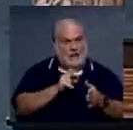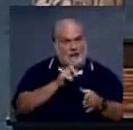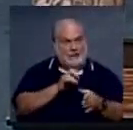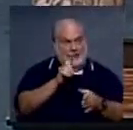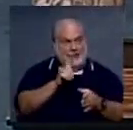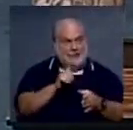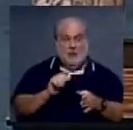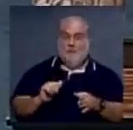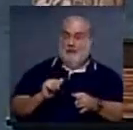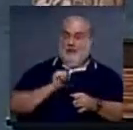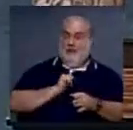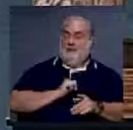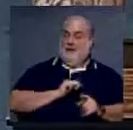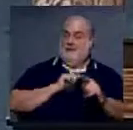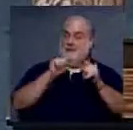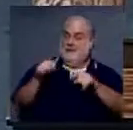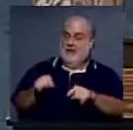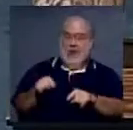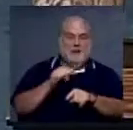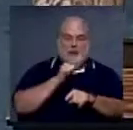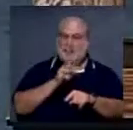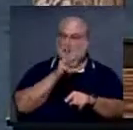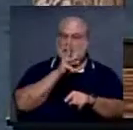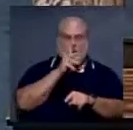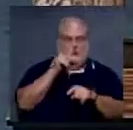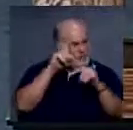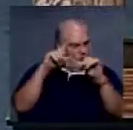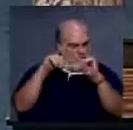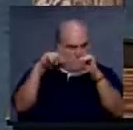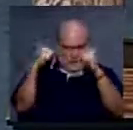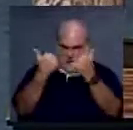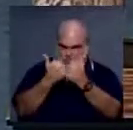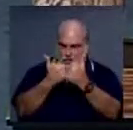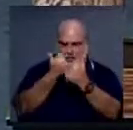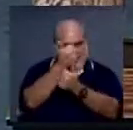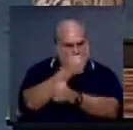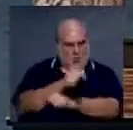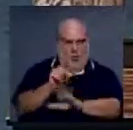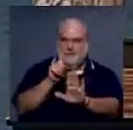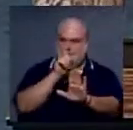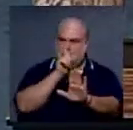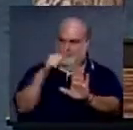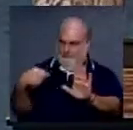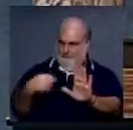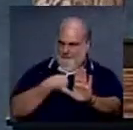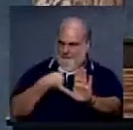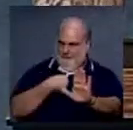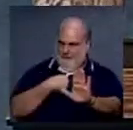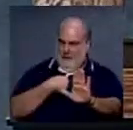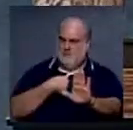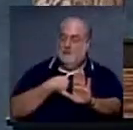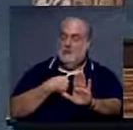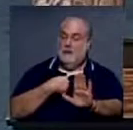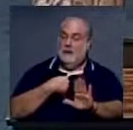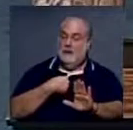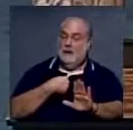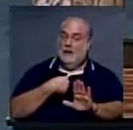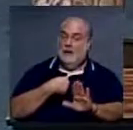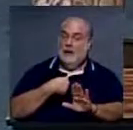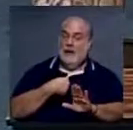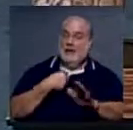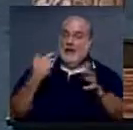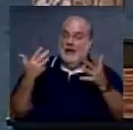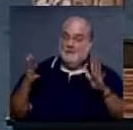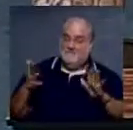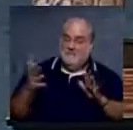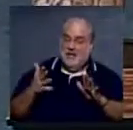personal opinion, I'm not speaking for my association or anyone else, my personal opinion is, since they're addressing